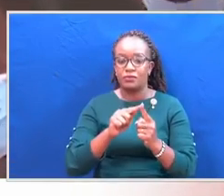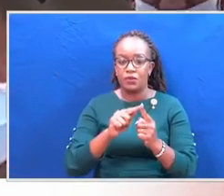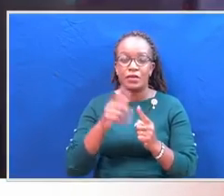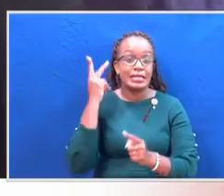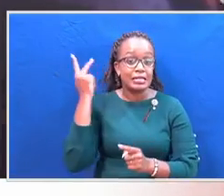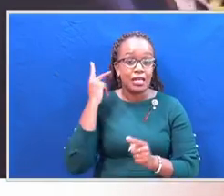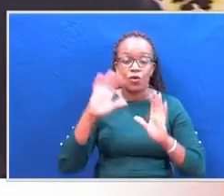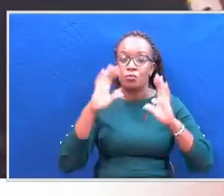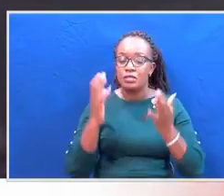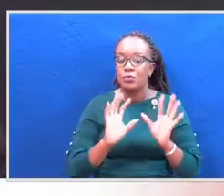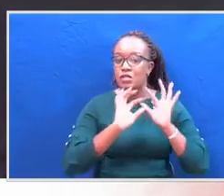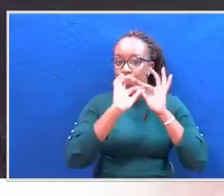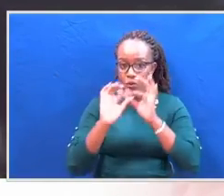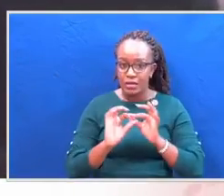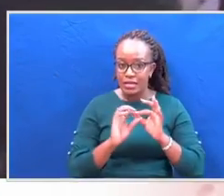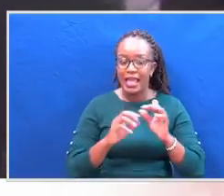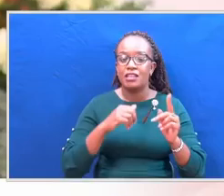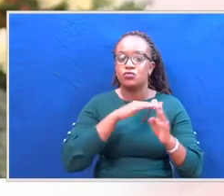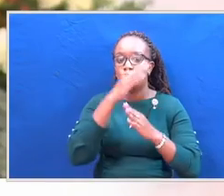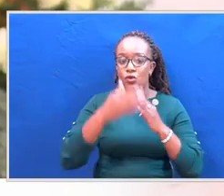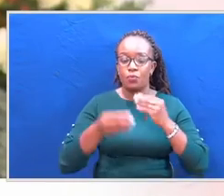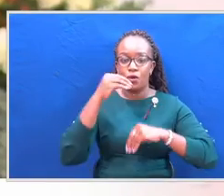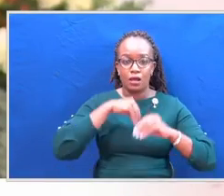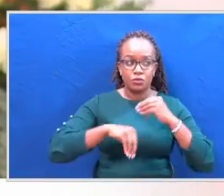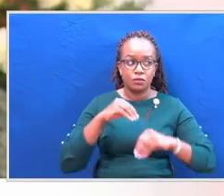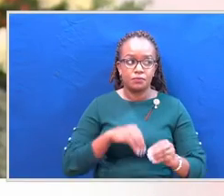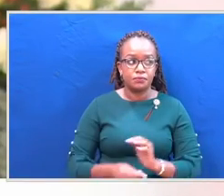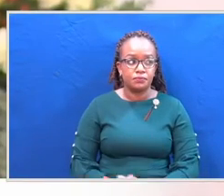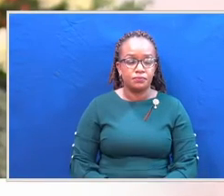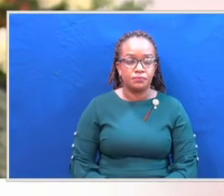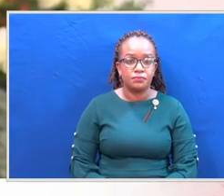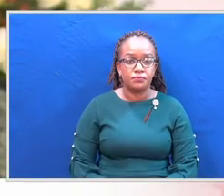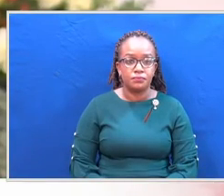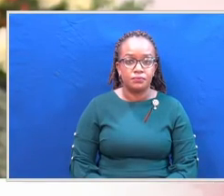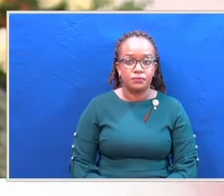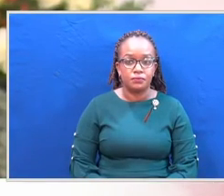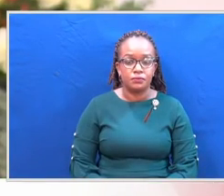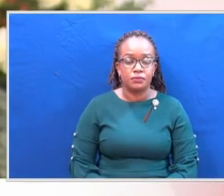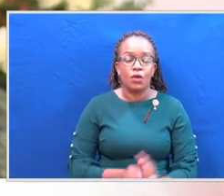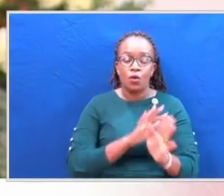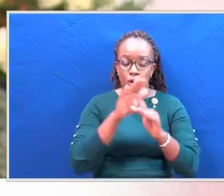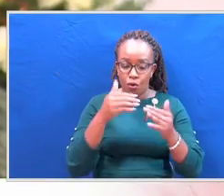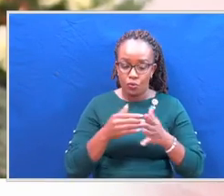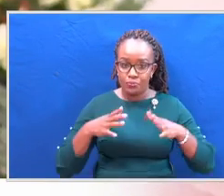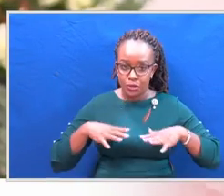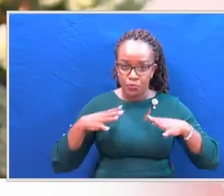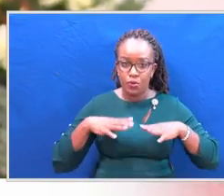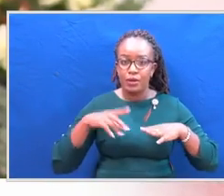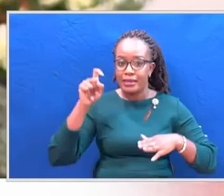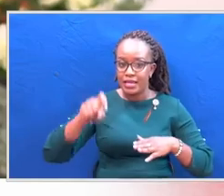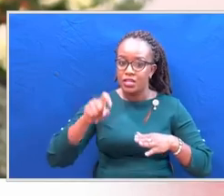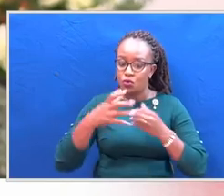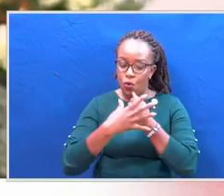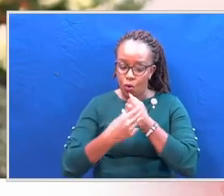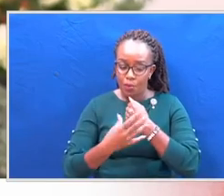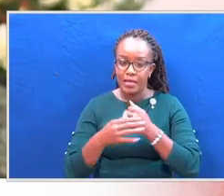and the fight against corruption. Parasa letu, wachukue yale yote mzee alituambia,